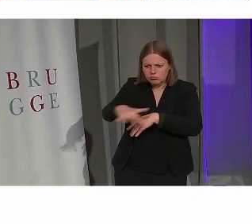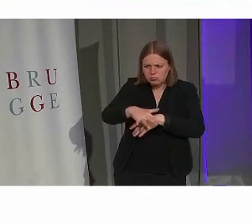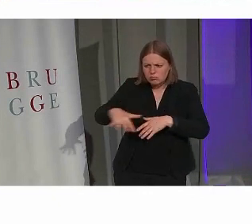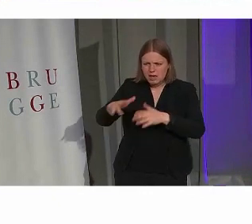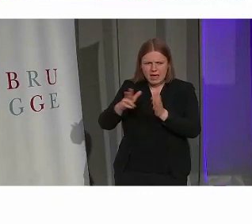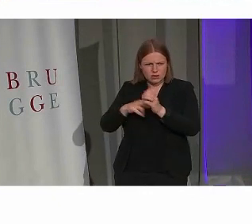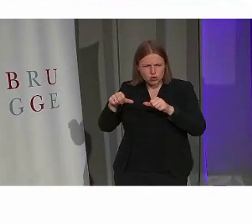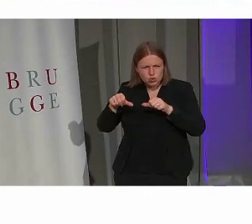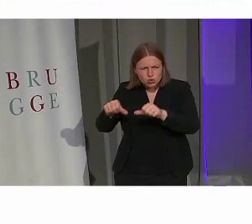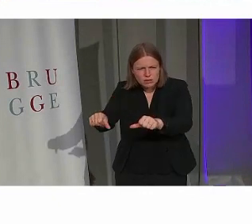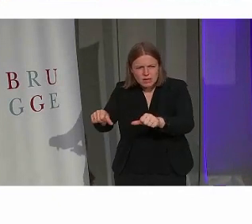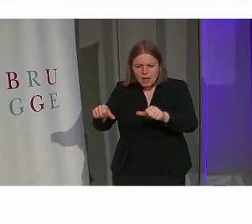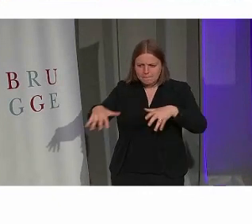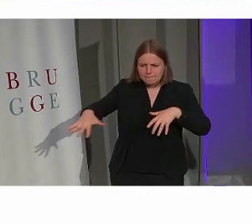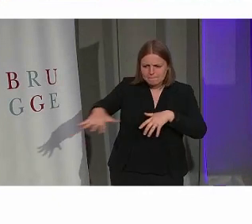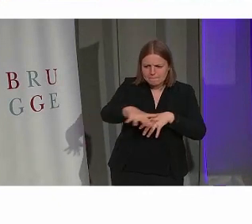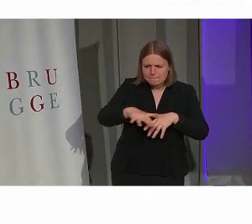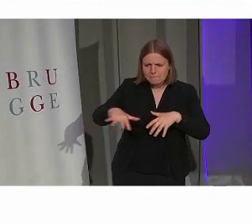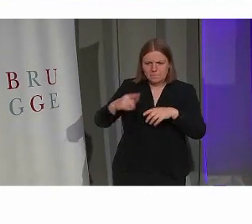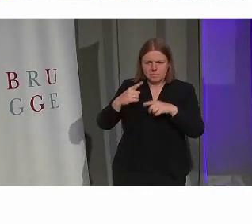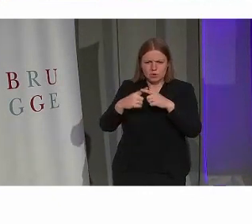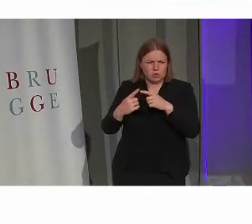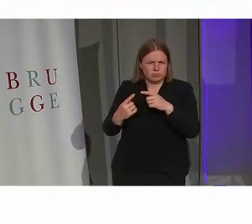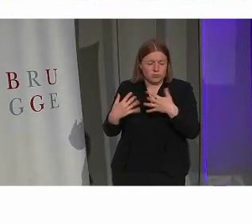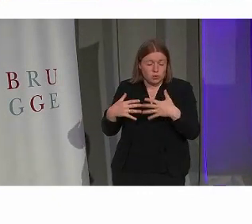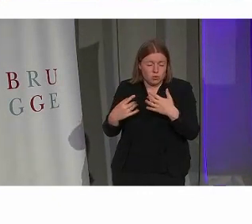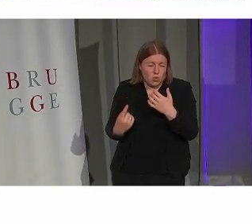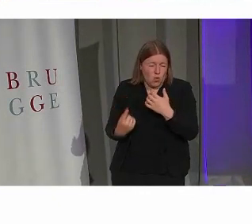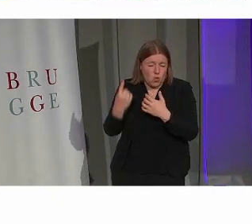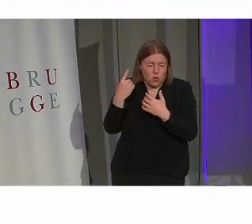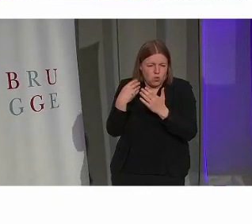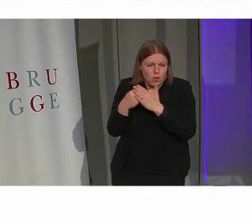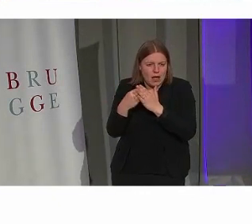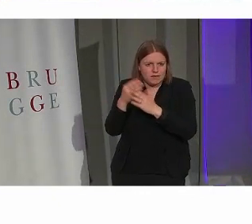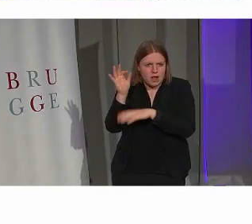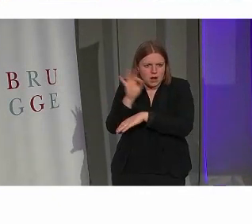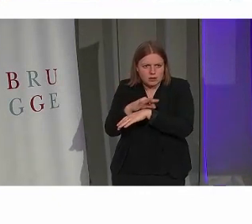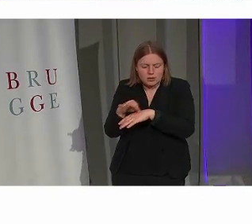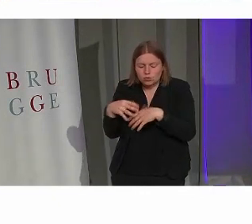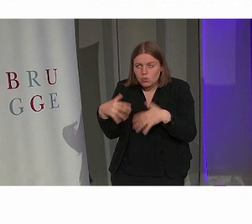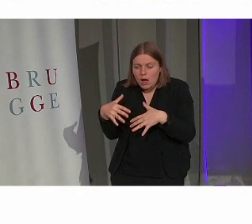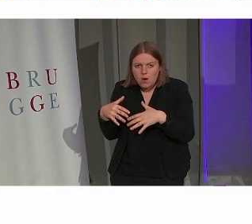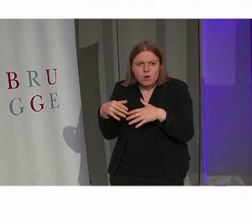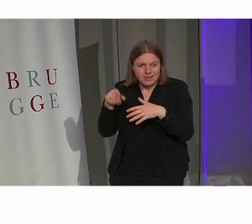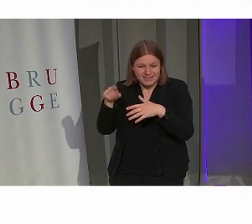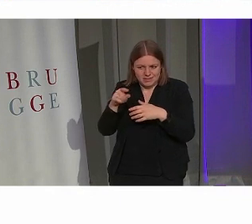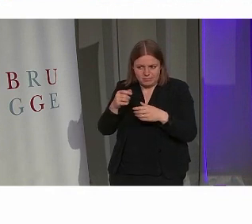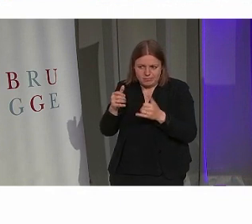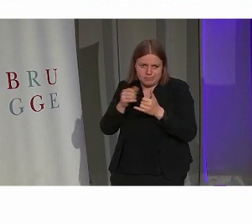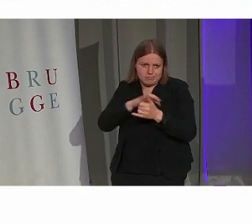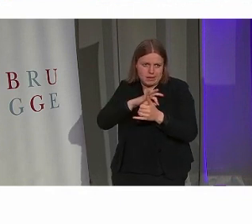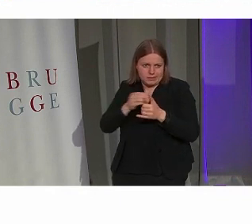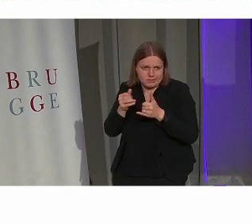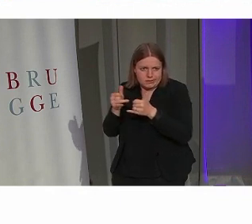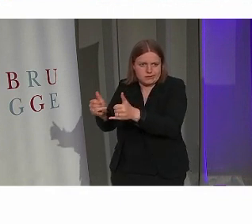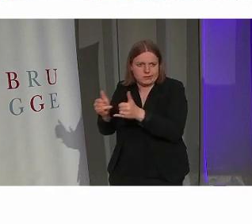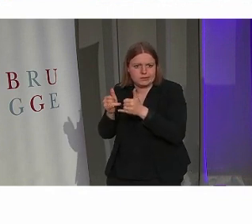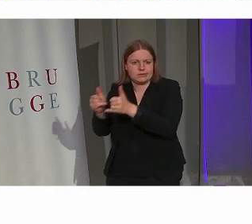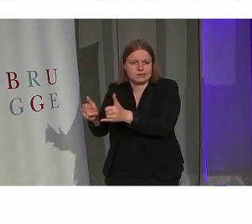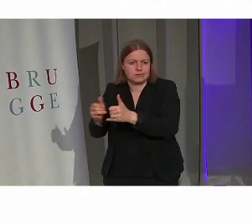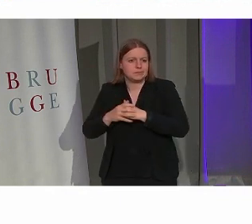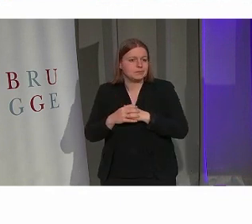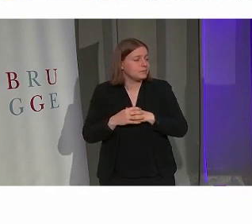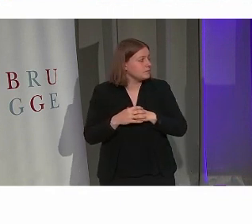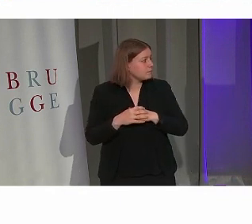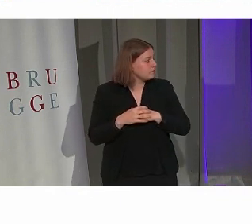sustainable environments through high-quality architectural design. There are 4 award categories, one of which is